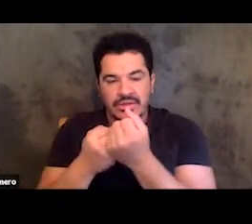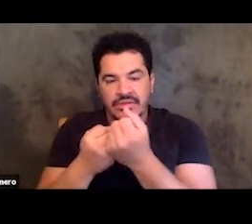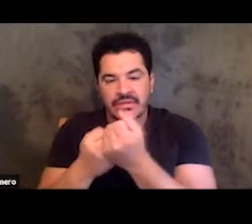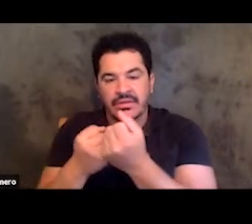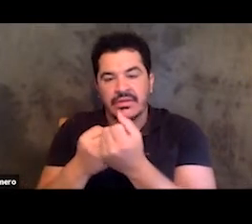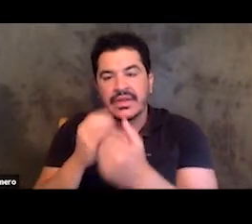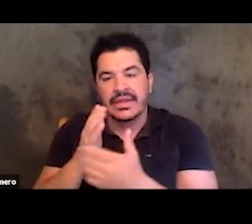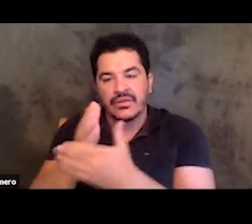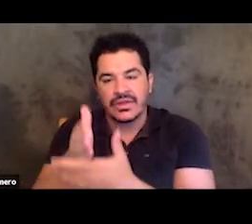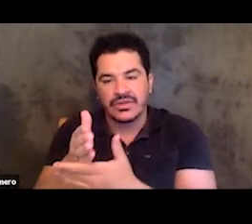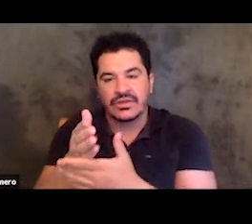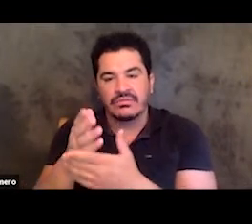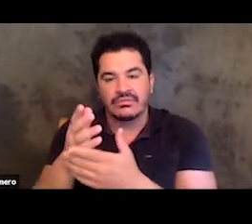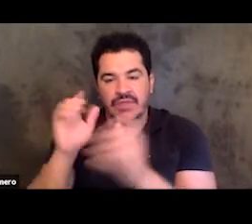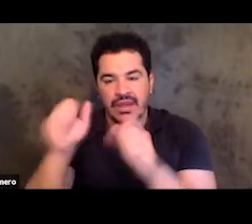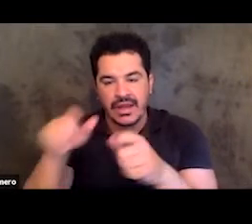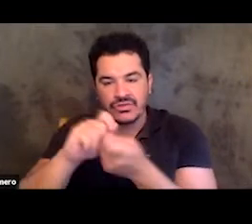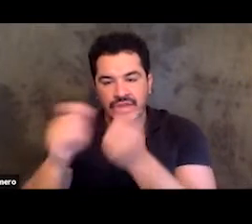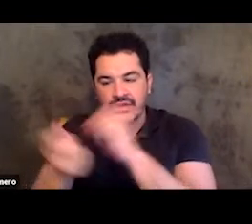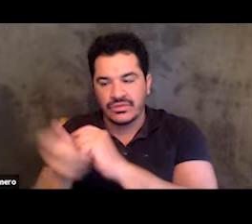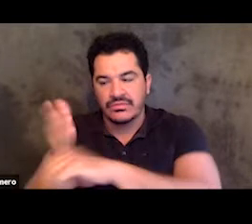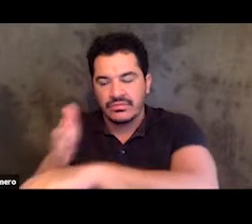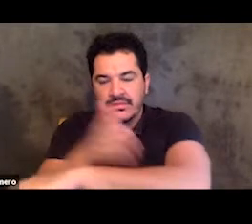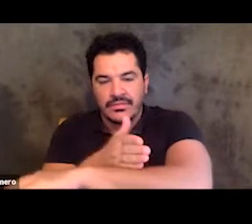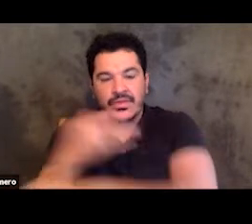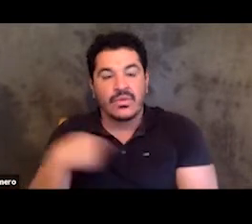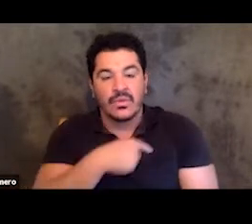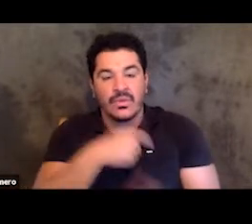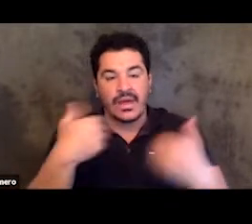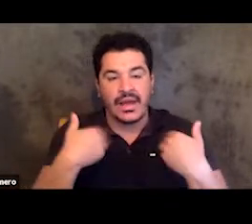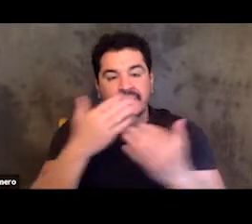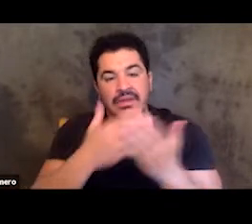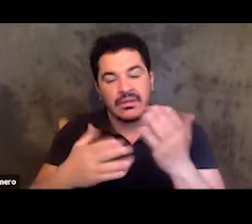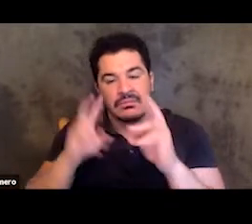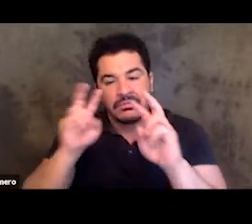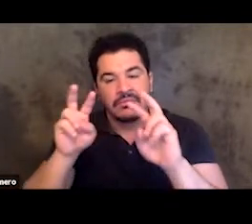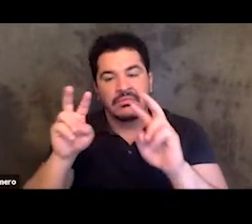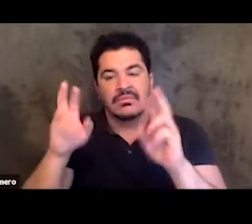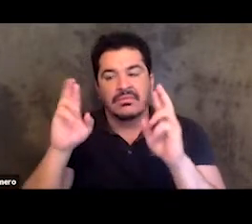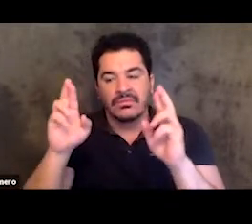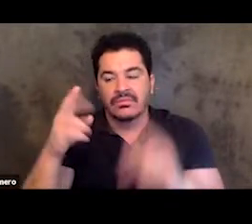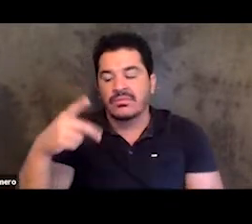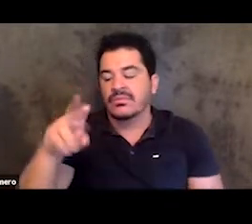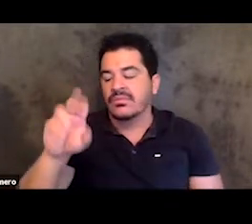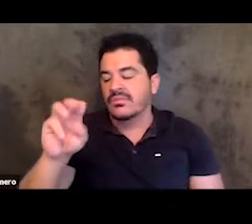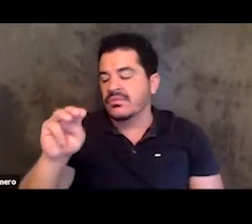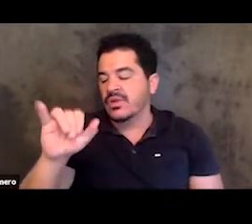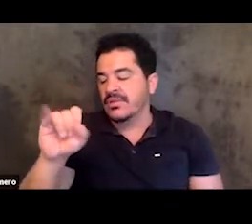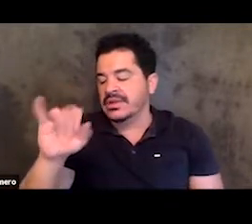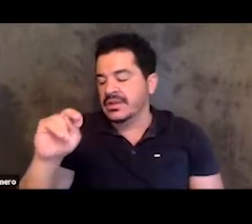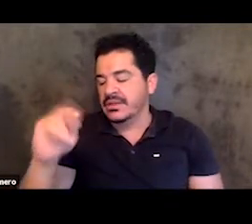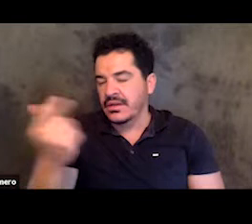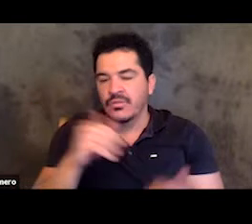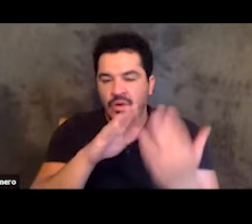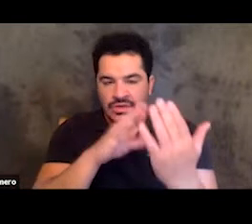promising. We have some examples of promising approaches and programs that we also include in the toolkit.